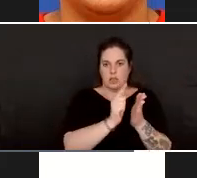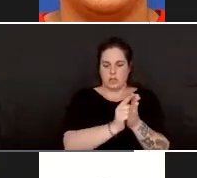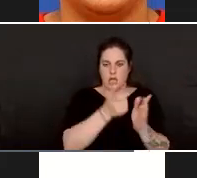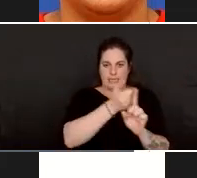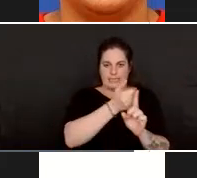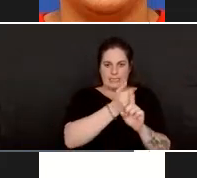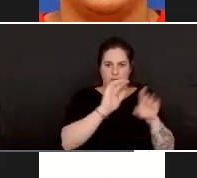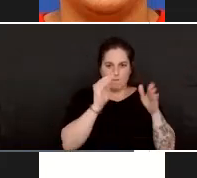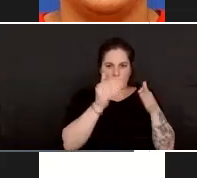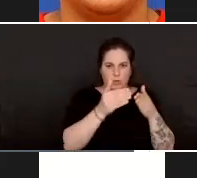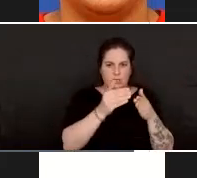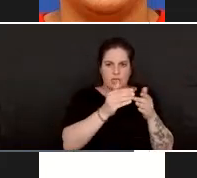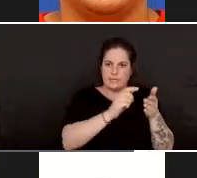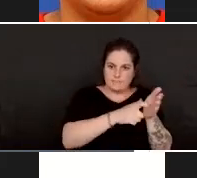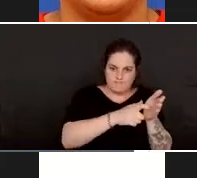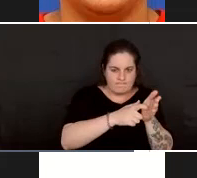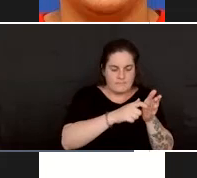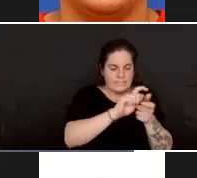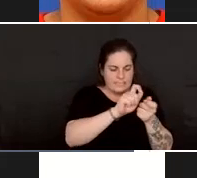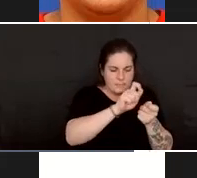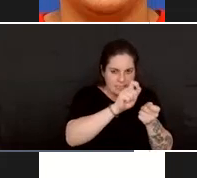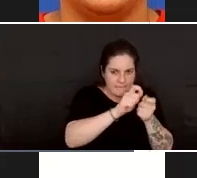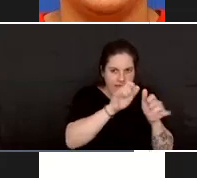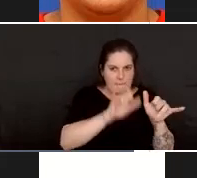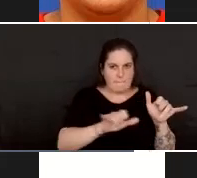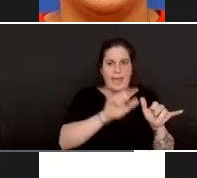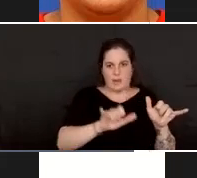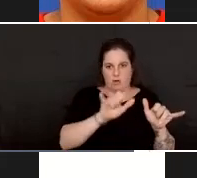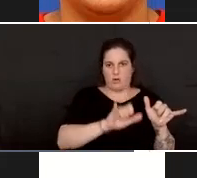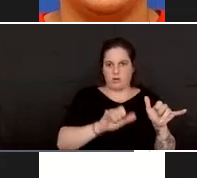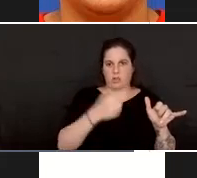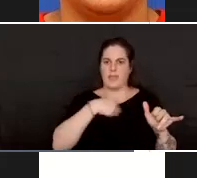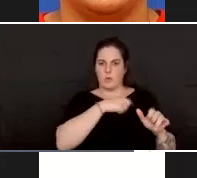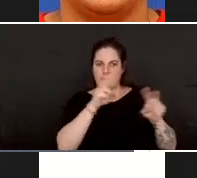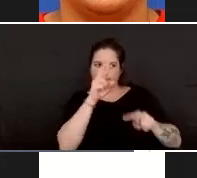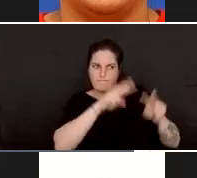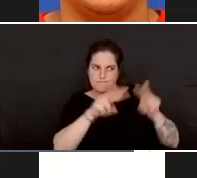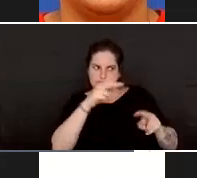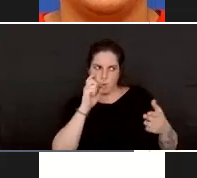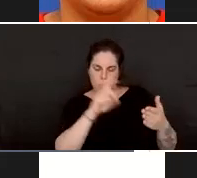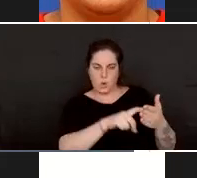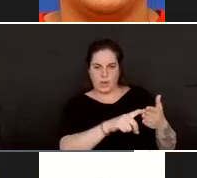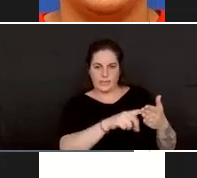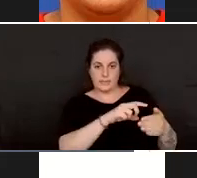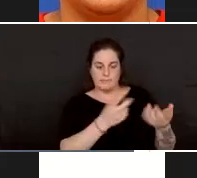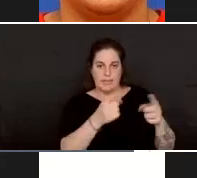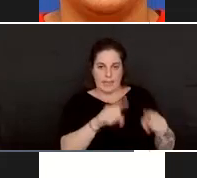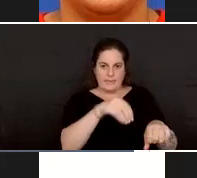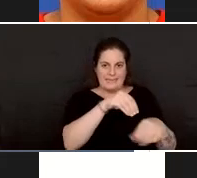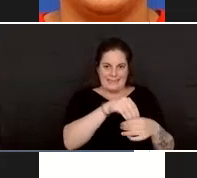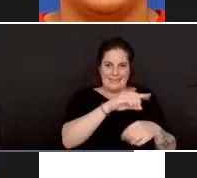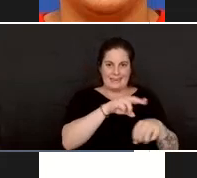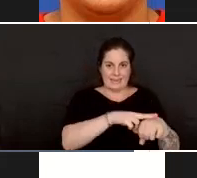that we observe and measure in nature, right? And so simple oscillators